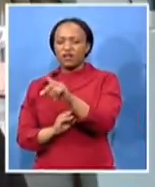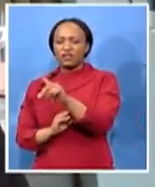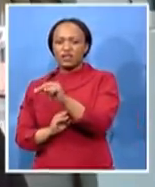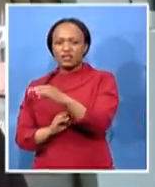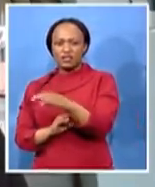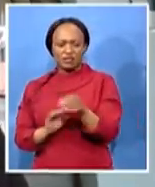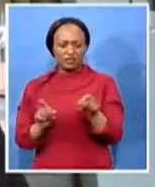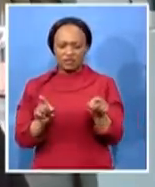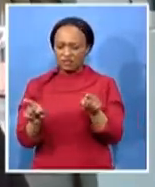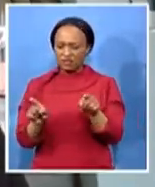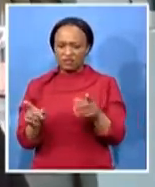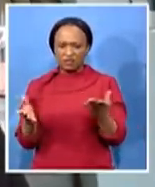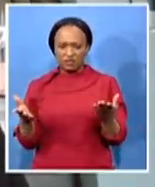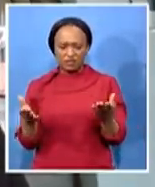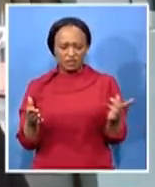still decided not to vote.